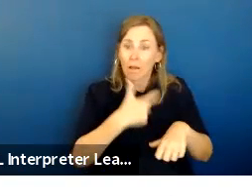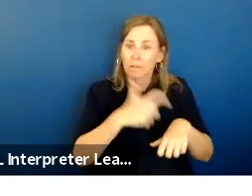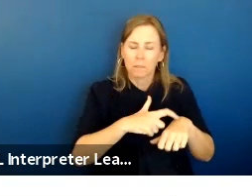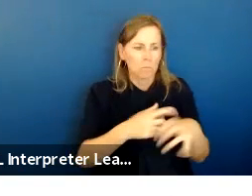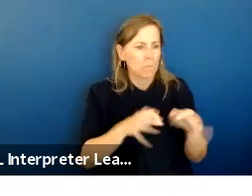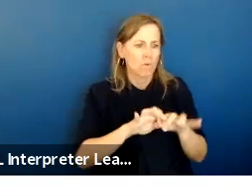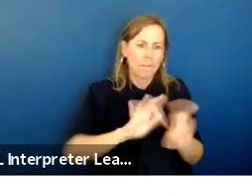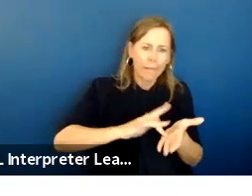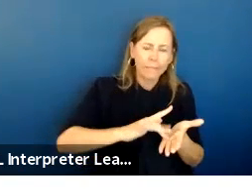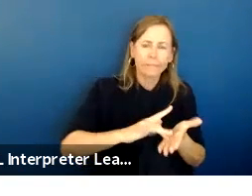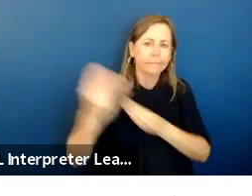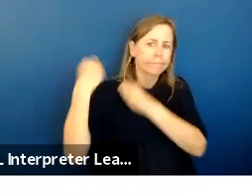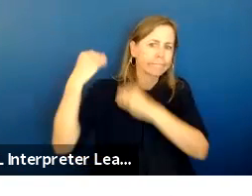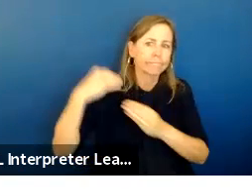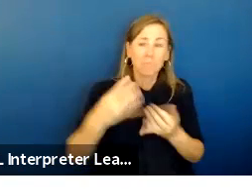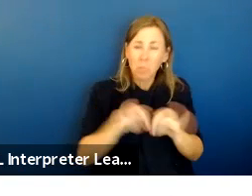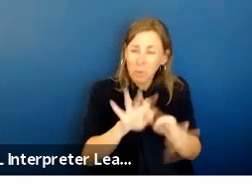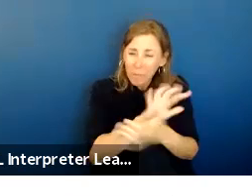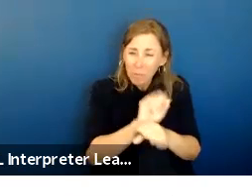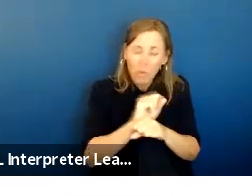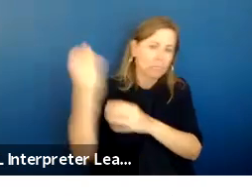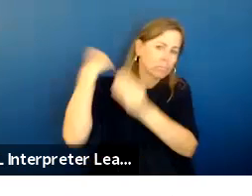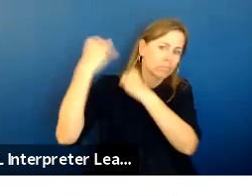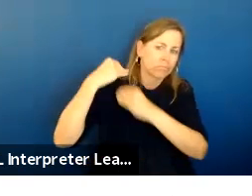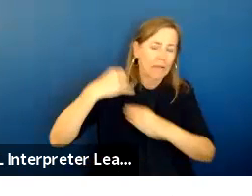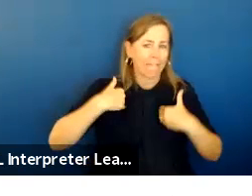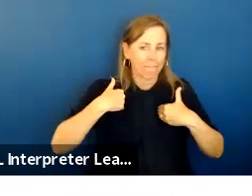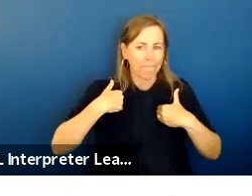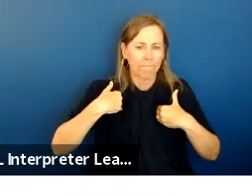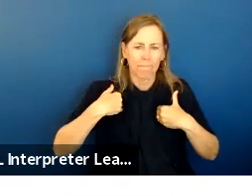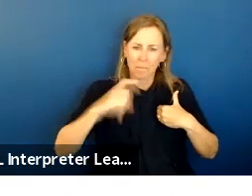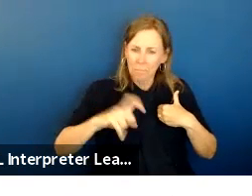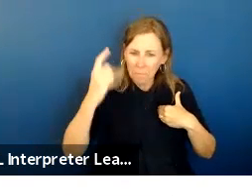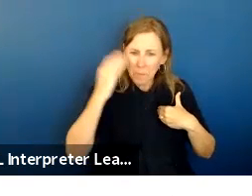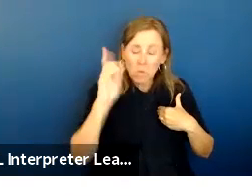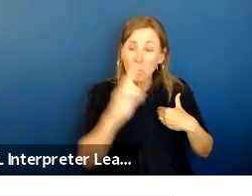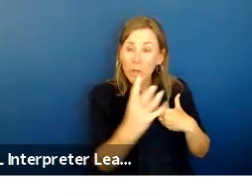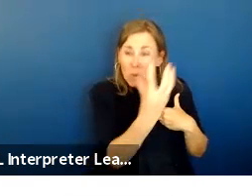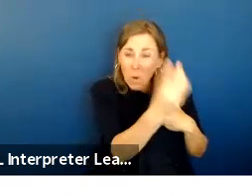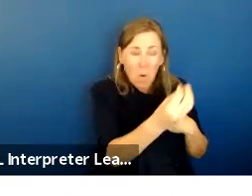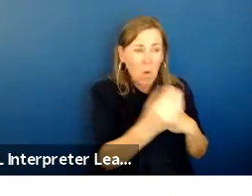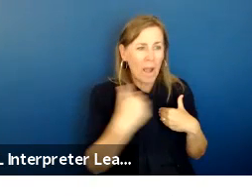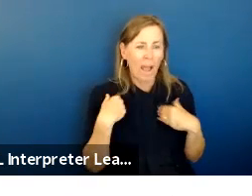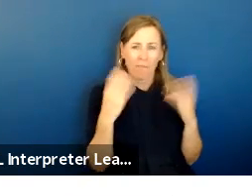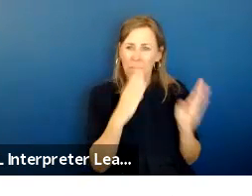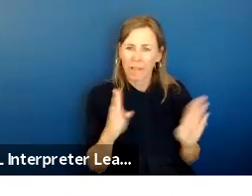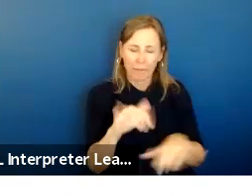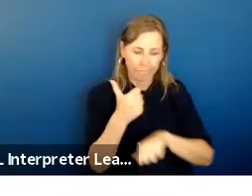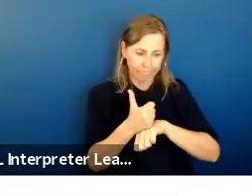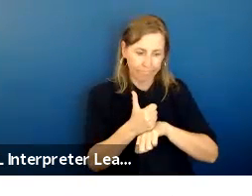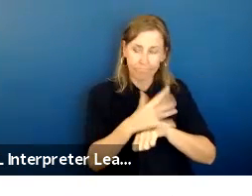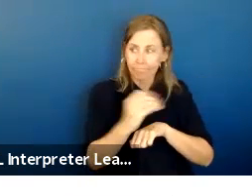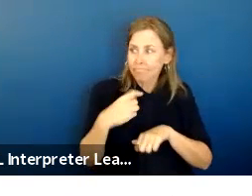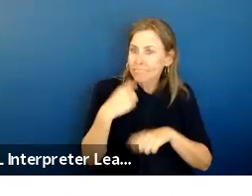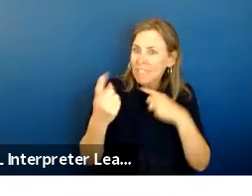People need to know what to do and where to go, and have an evacuation plan in place, and make sure that all family members are familiar with